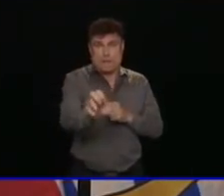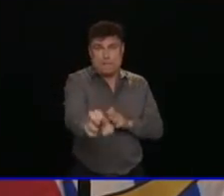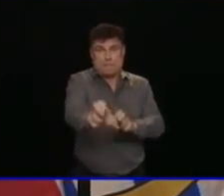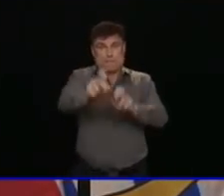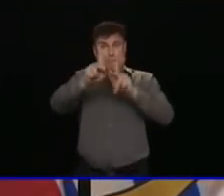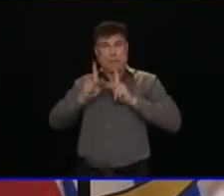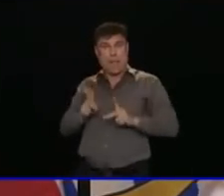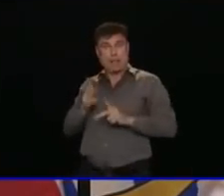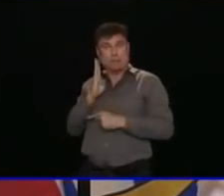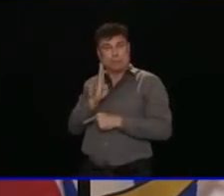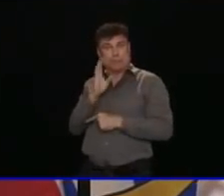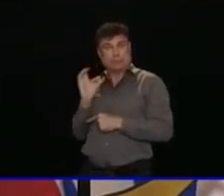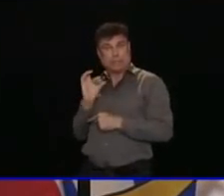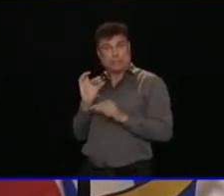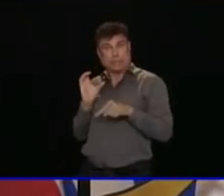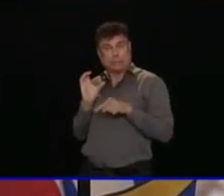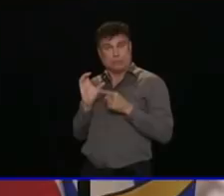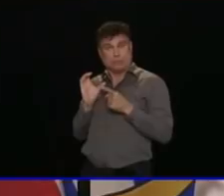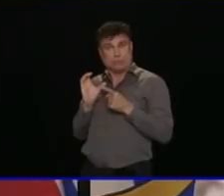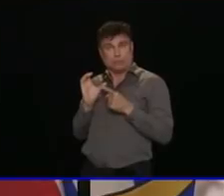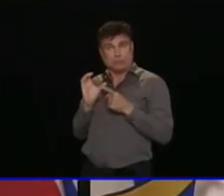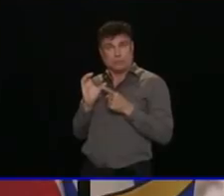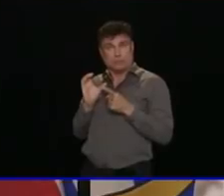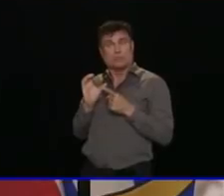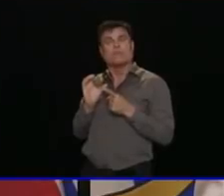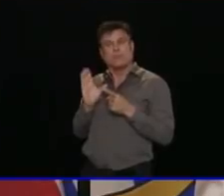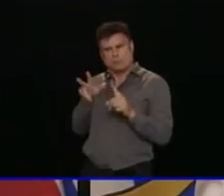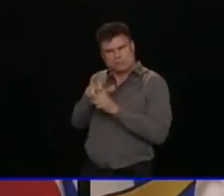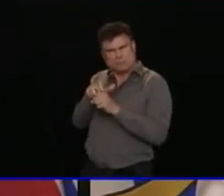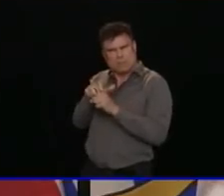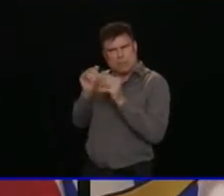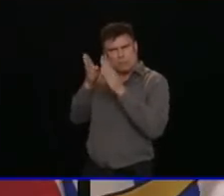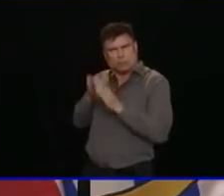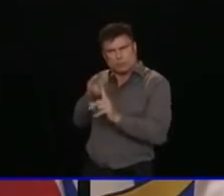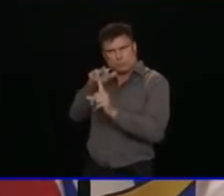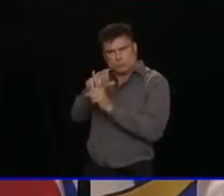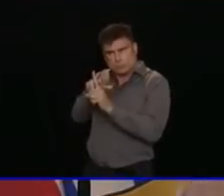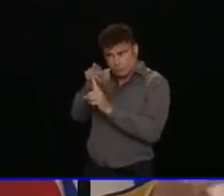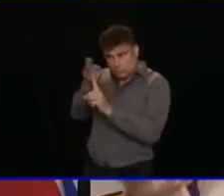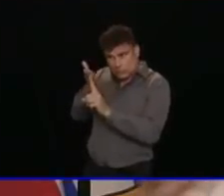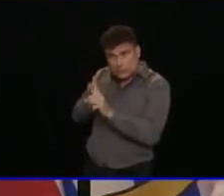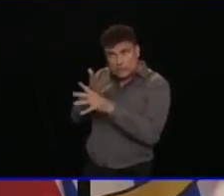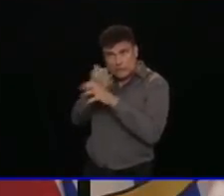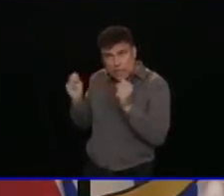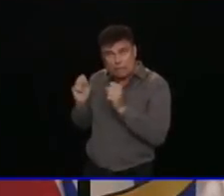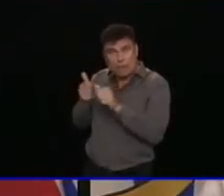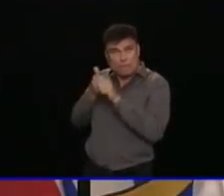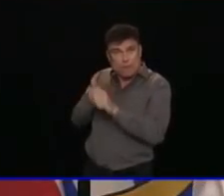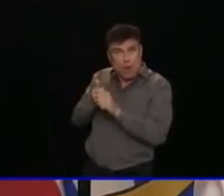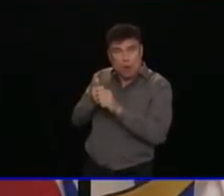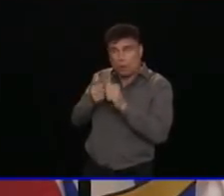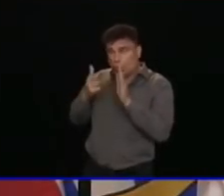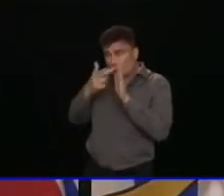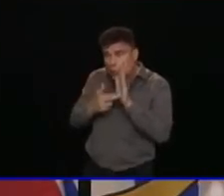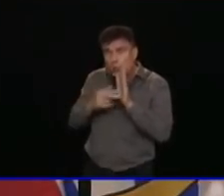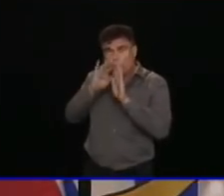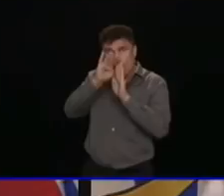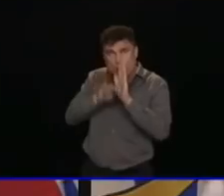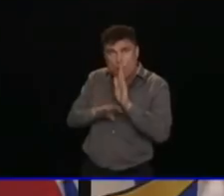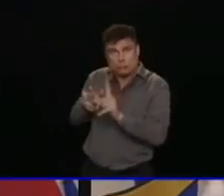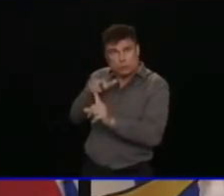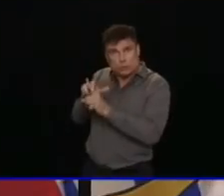safe physical distancing and things when they're in the U.S. So they are getting used to it, as we all are learning about how to do that